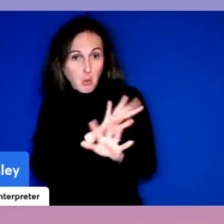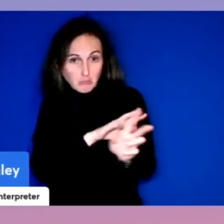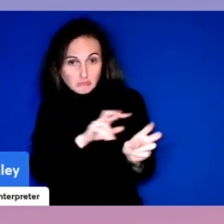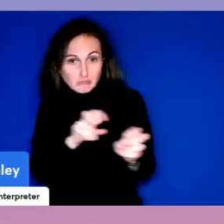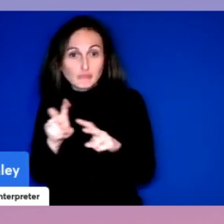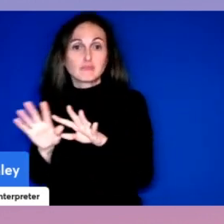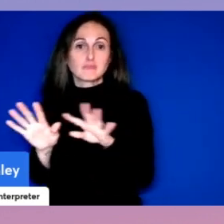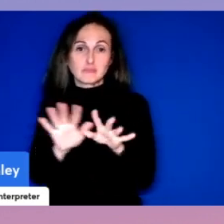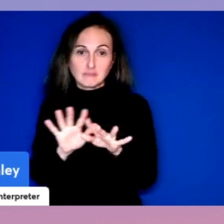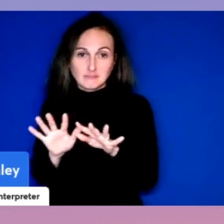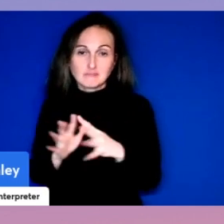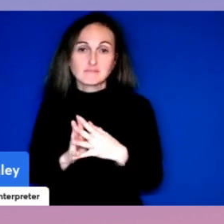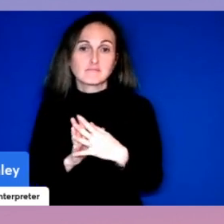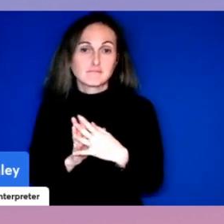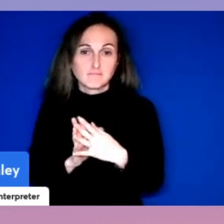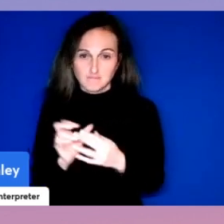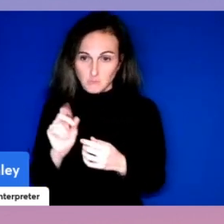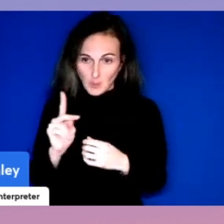Okay.